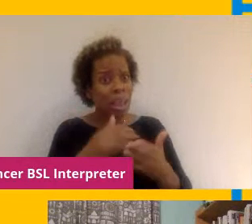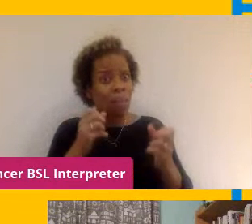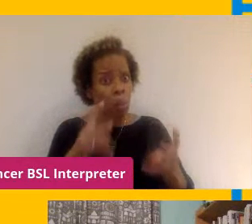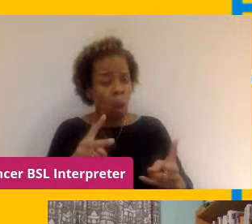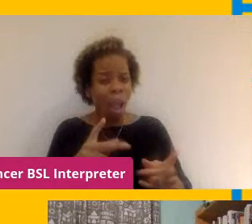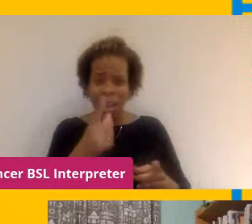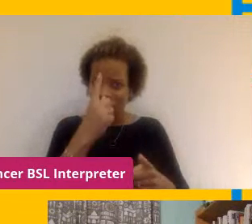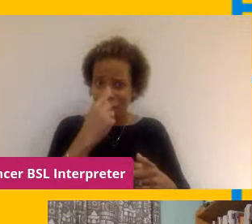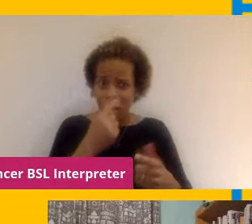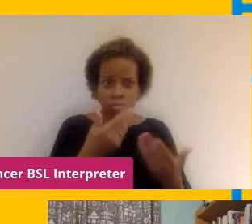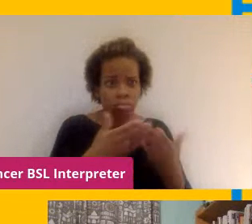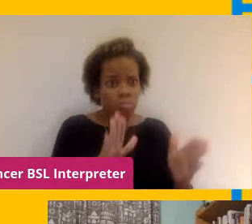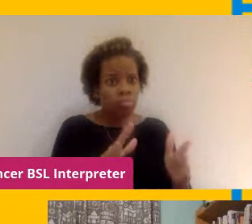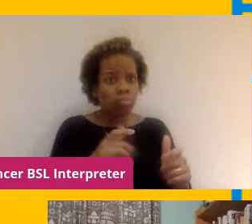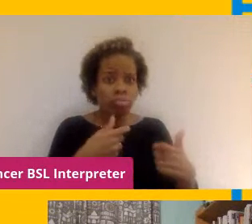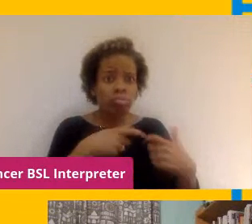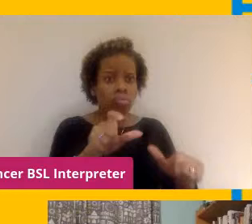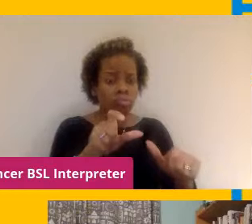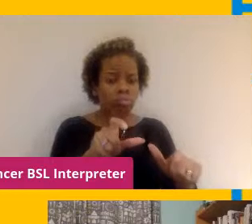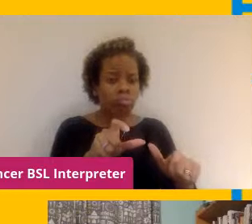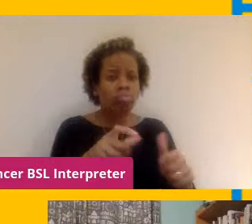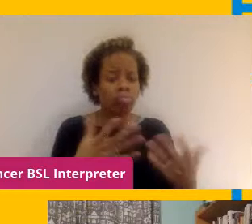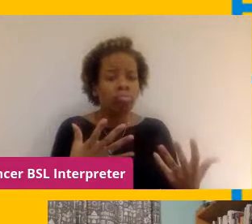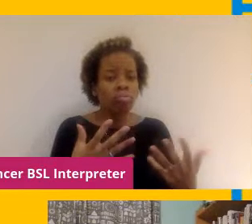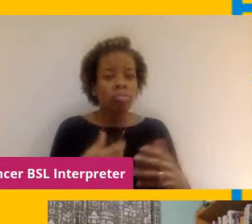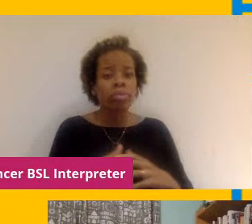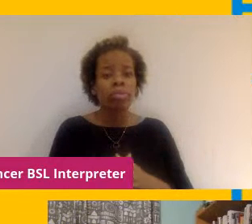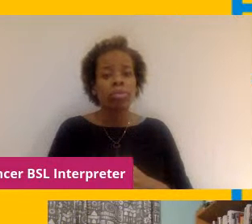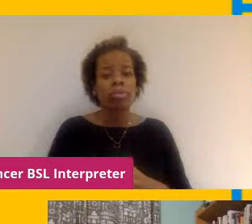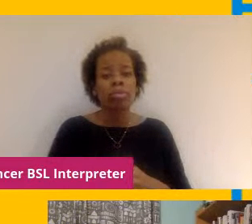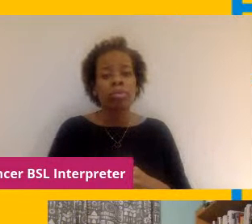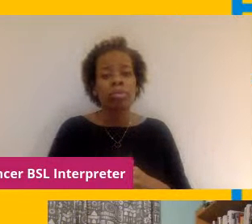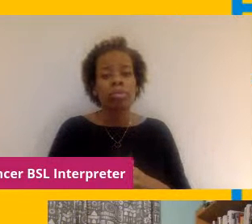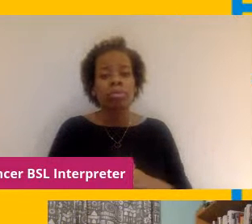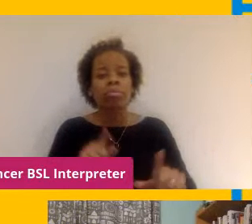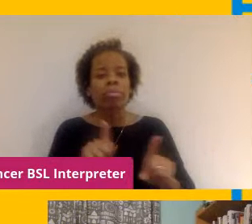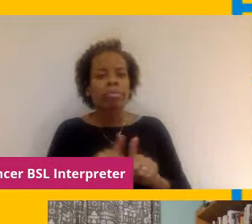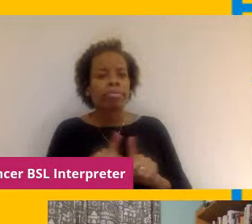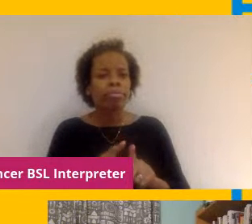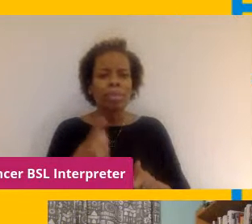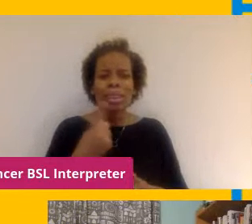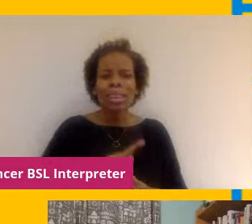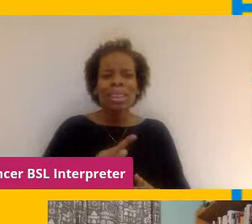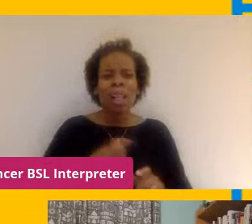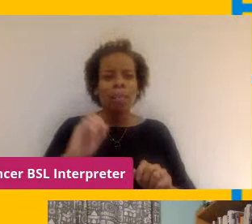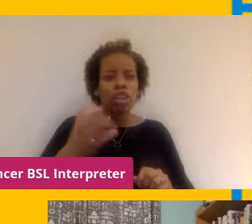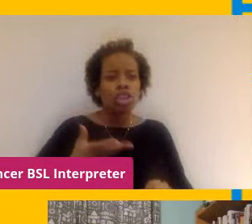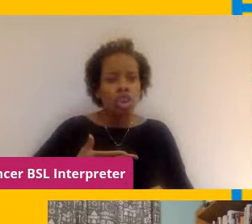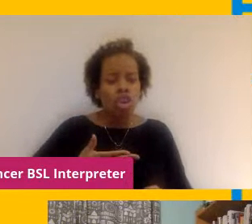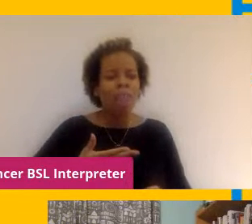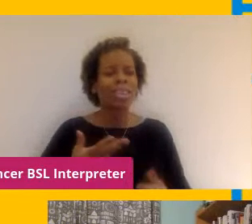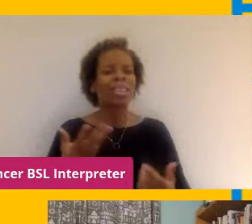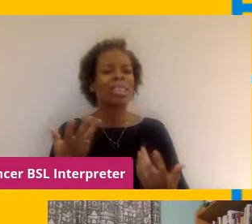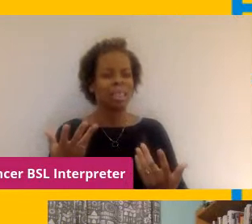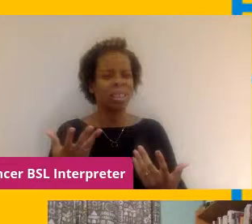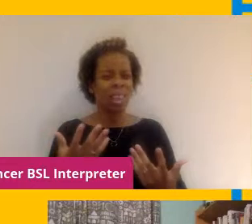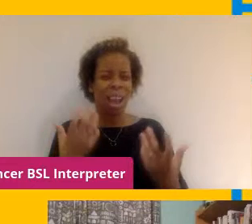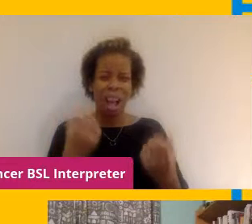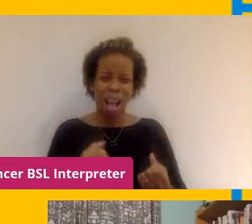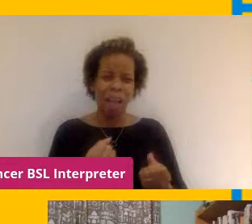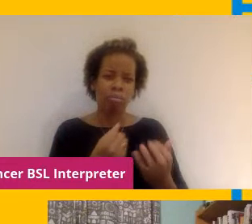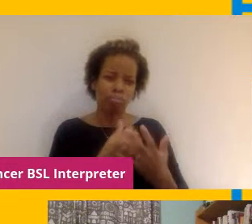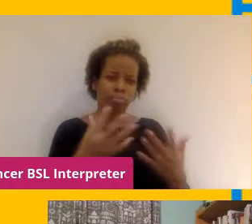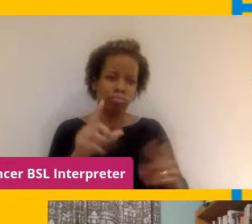skeleton staffing, and there is also you know, self-service and things like that. So there's a lot